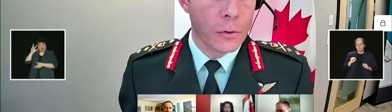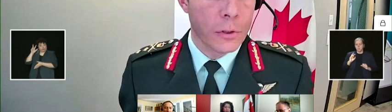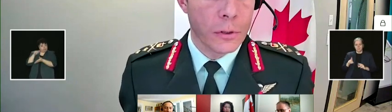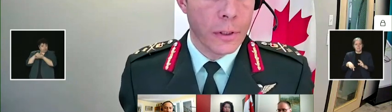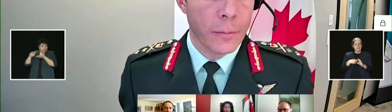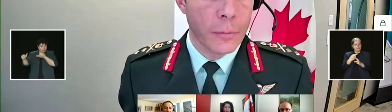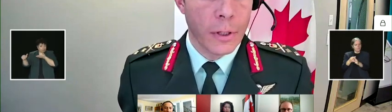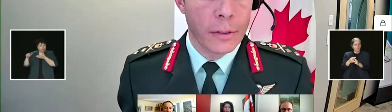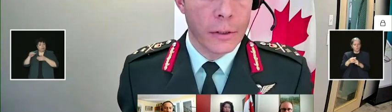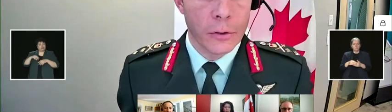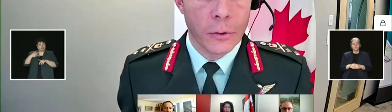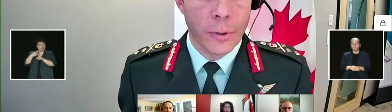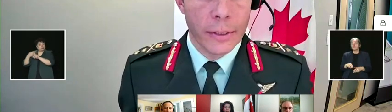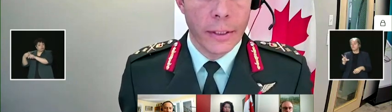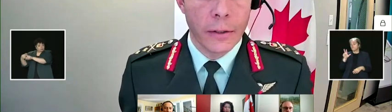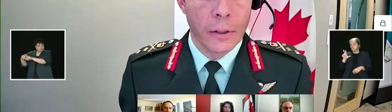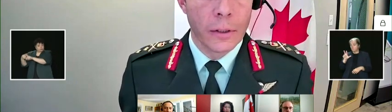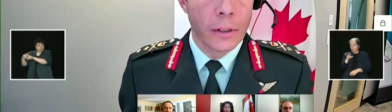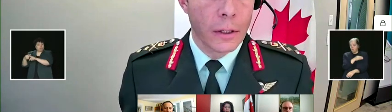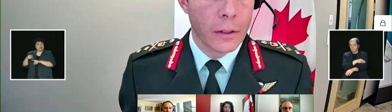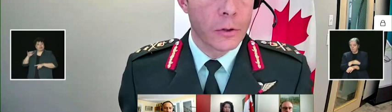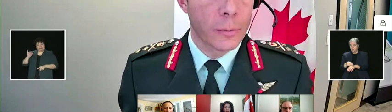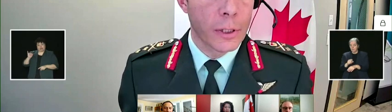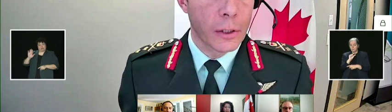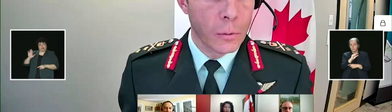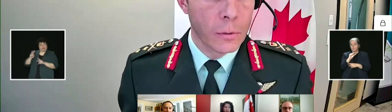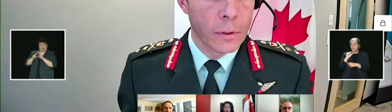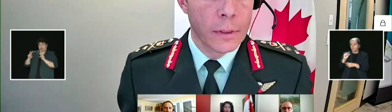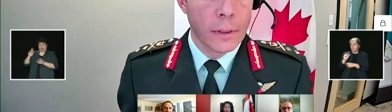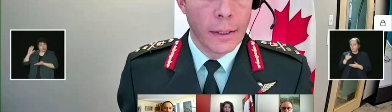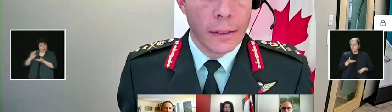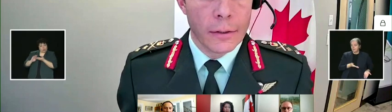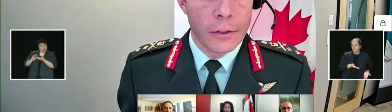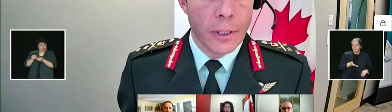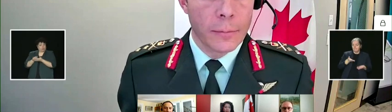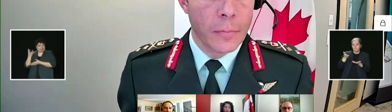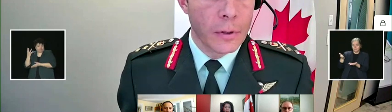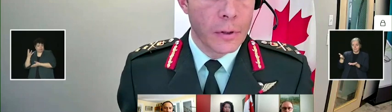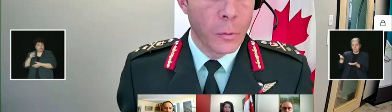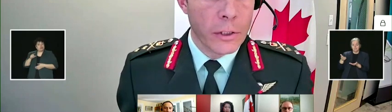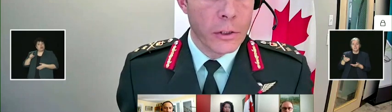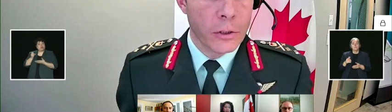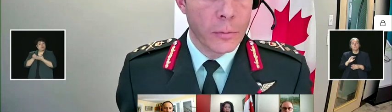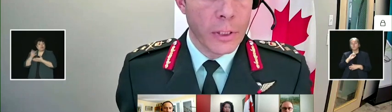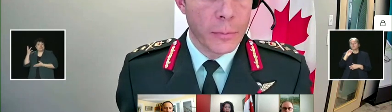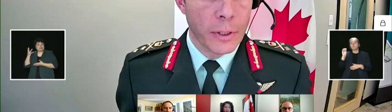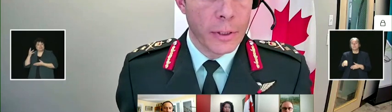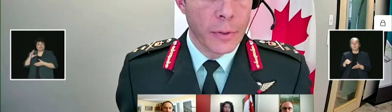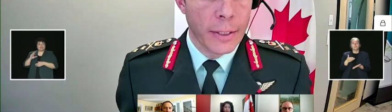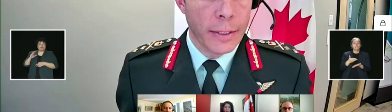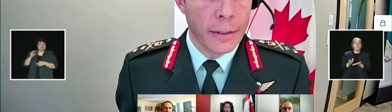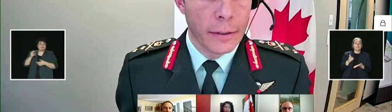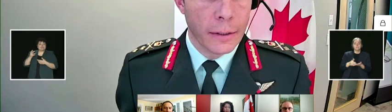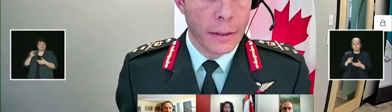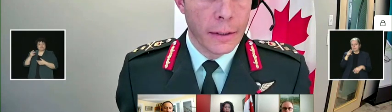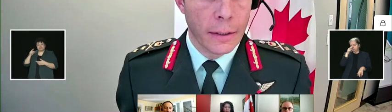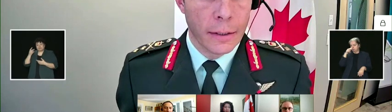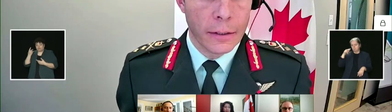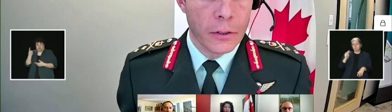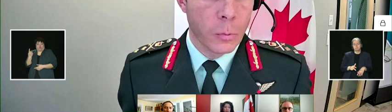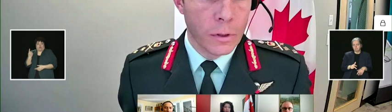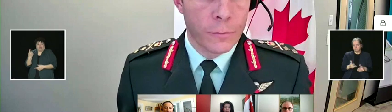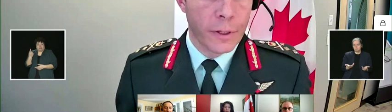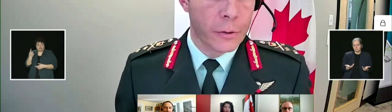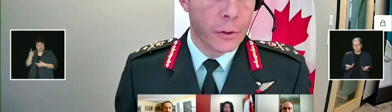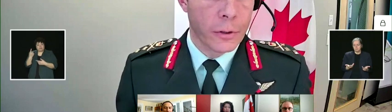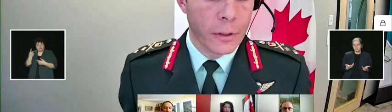million doses that have been brought in country right now are extremely low. Some of the wastage can be explained by at